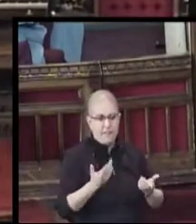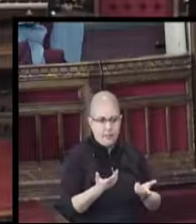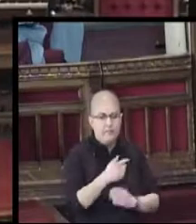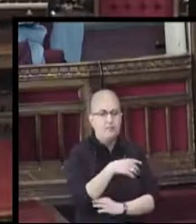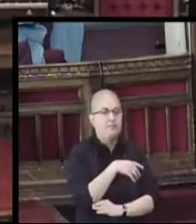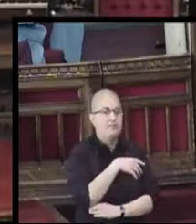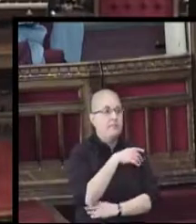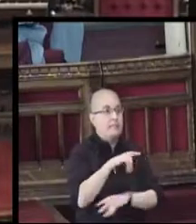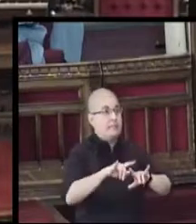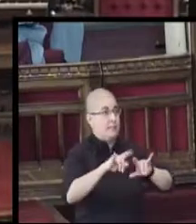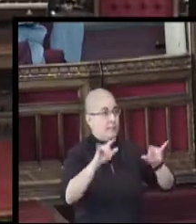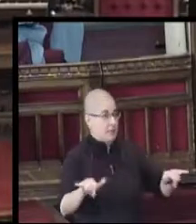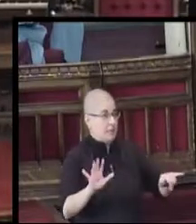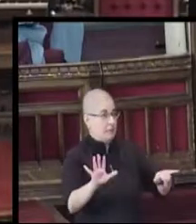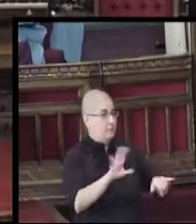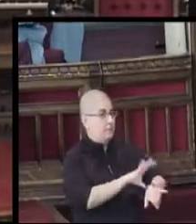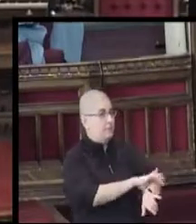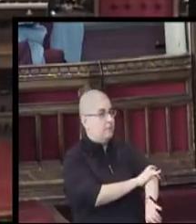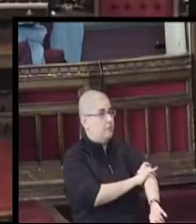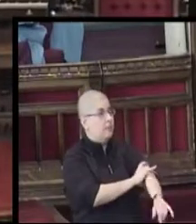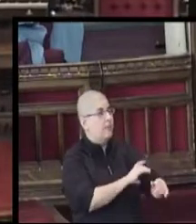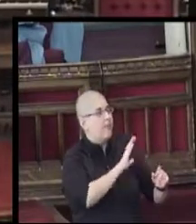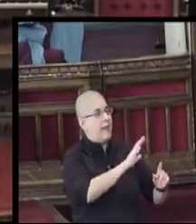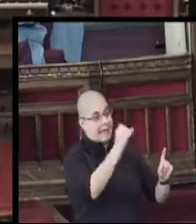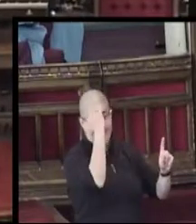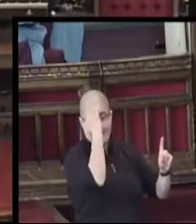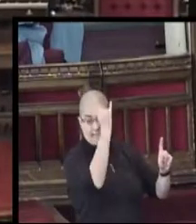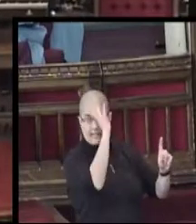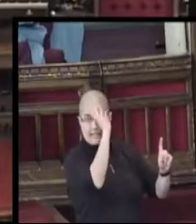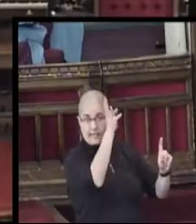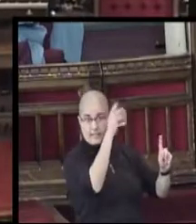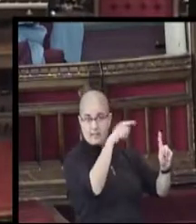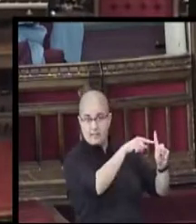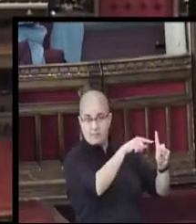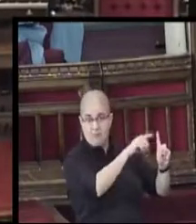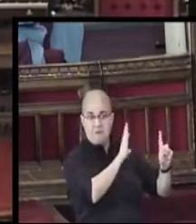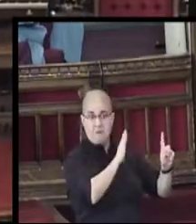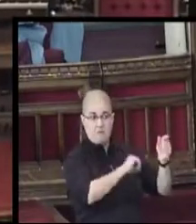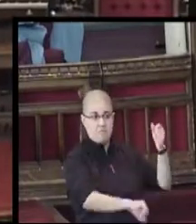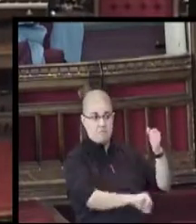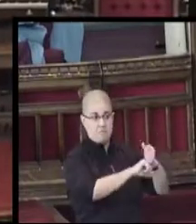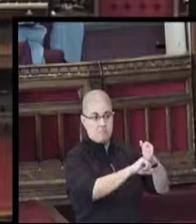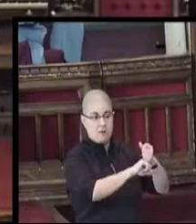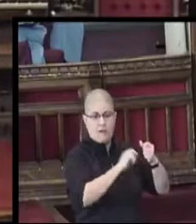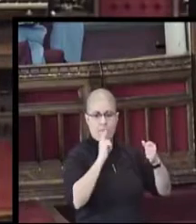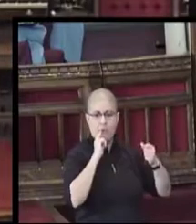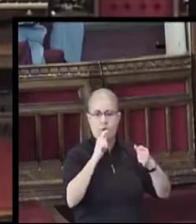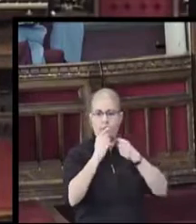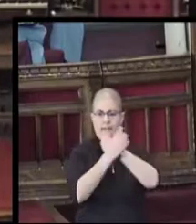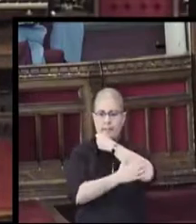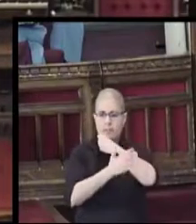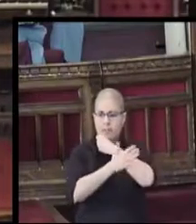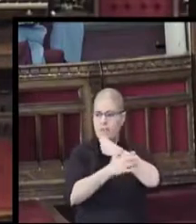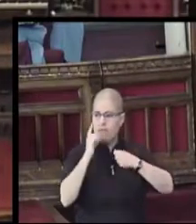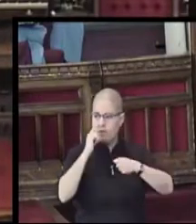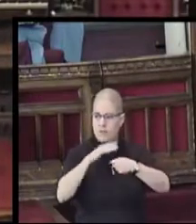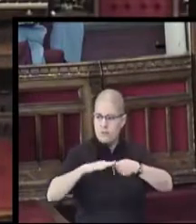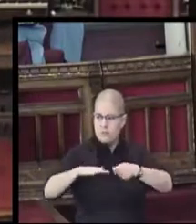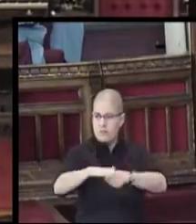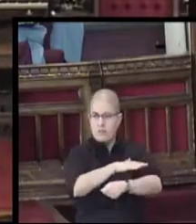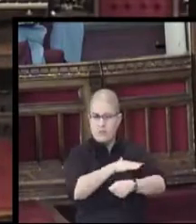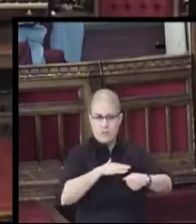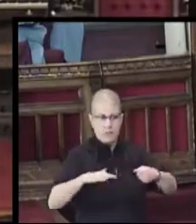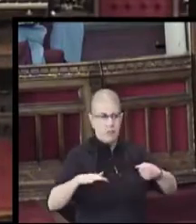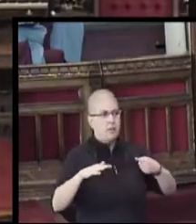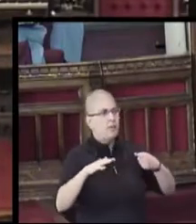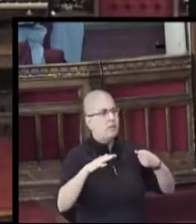But I also want to say that I support the concept of a secular state. And so therefore, I would remove crucifixes